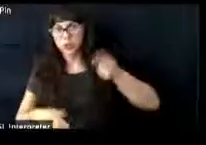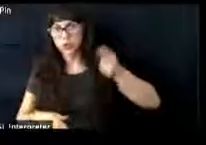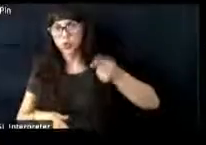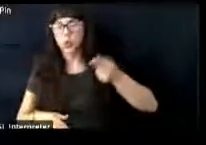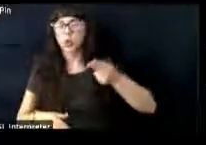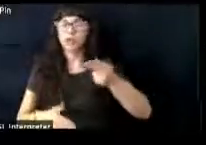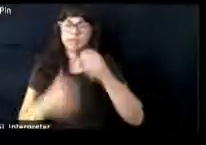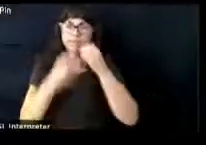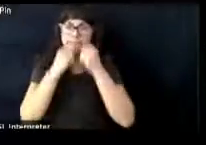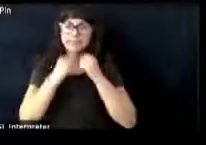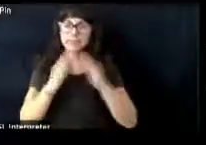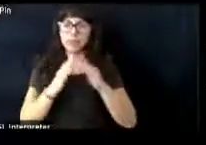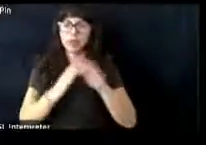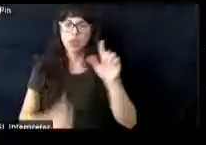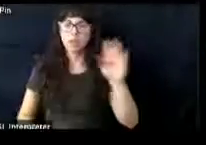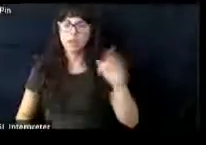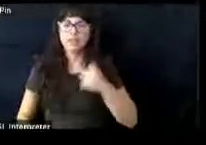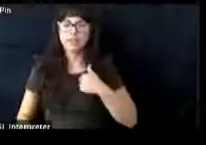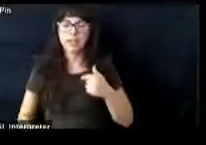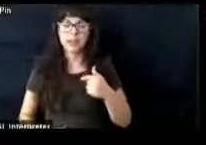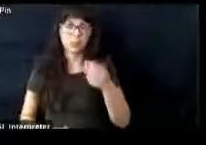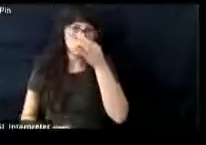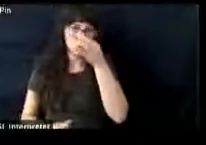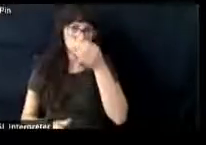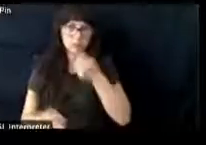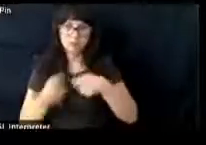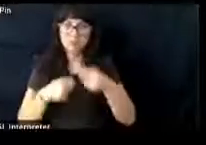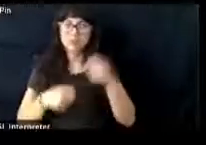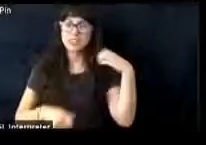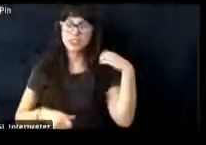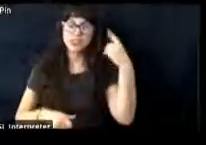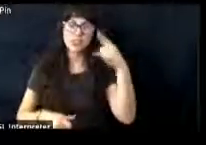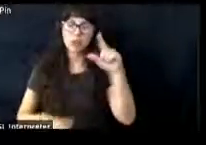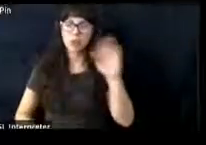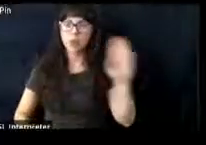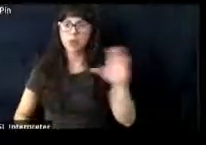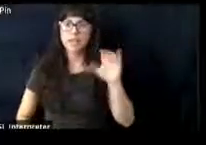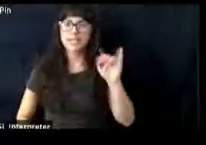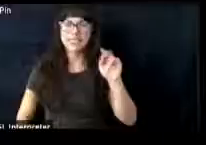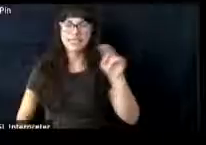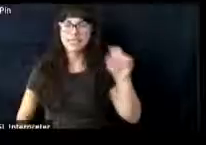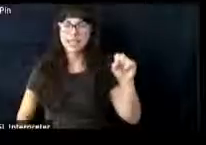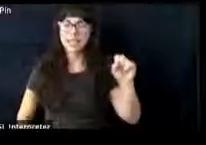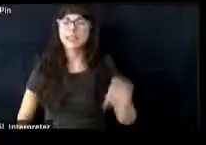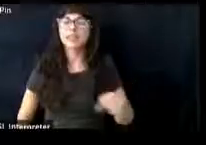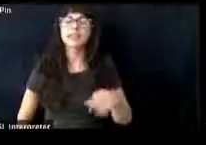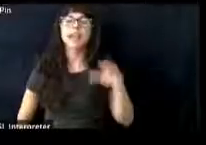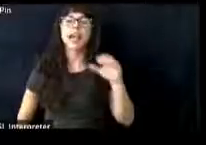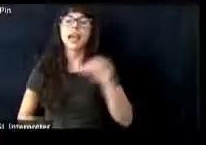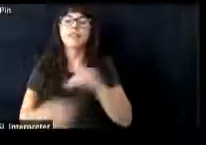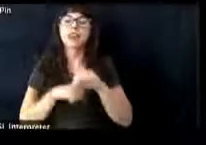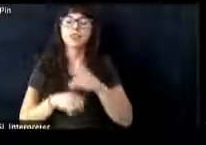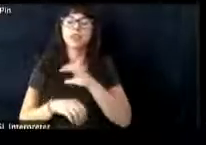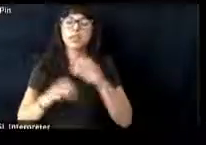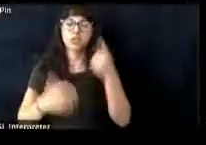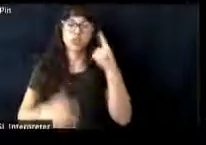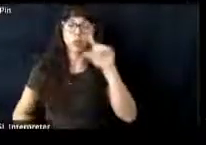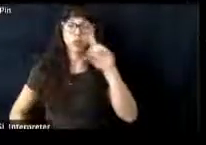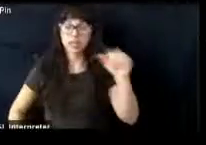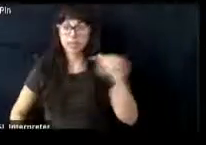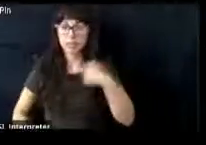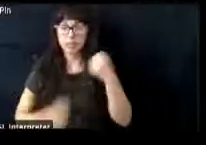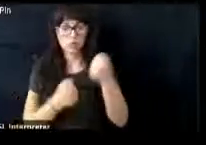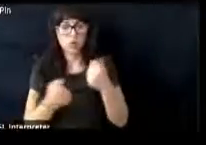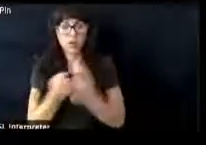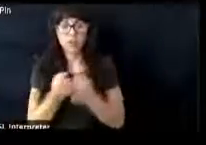Beach. I'm the incoming chair of the Long Beach's Citizen Advisory Commission on Disability. I've been a staunch advocate for